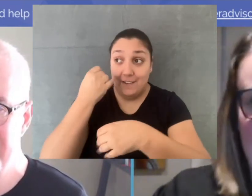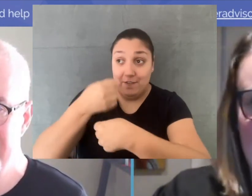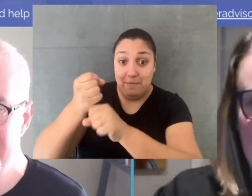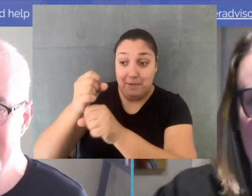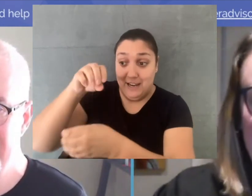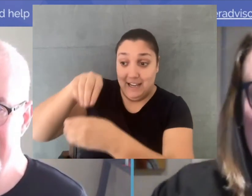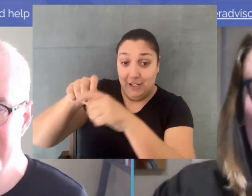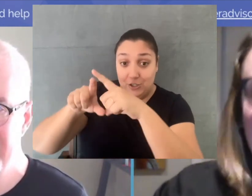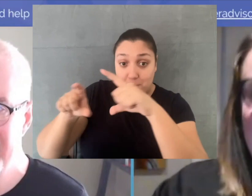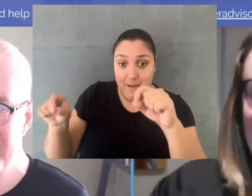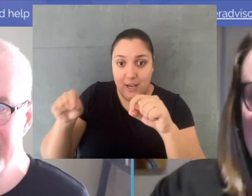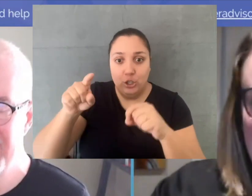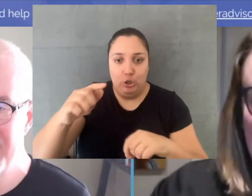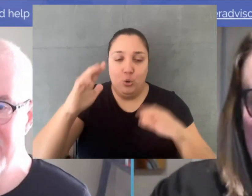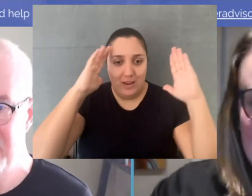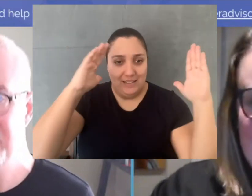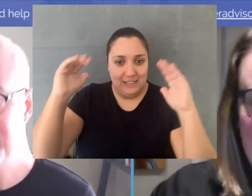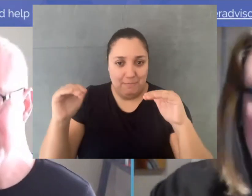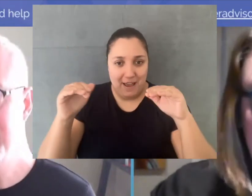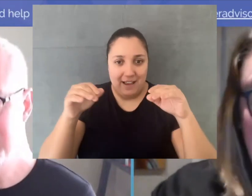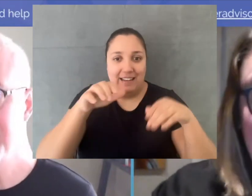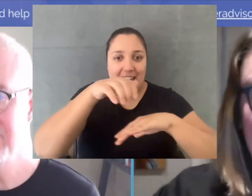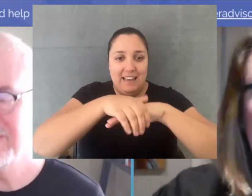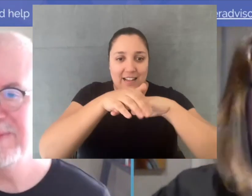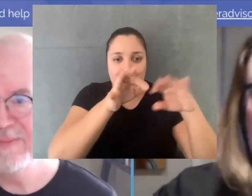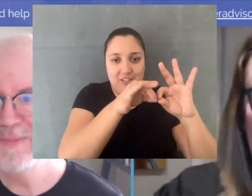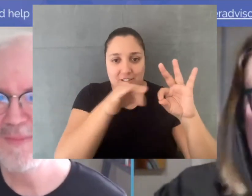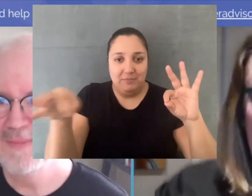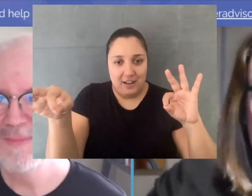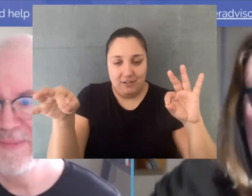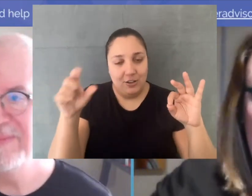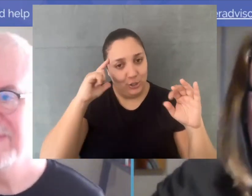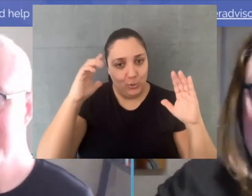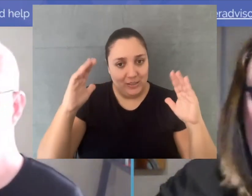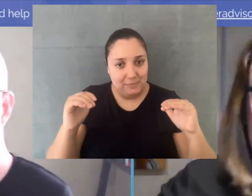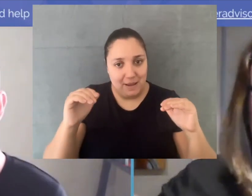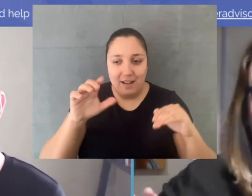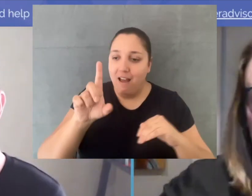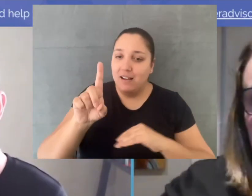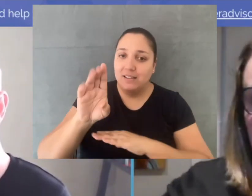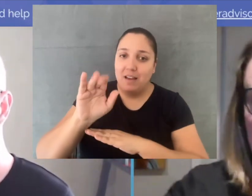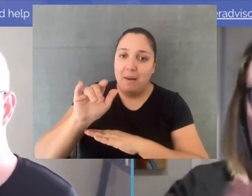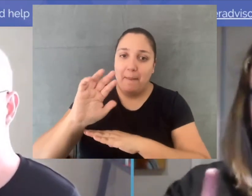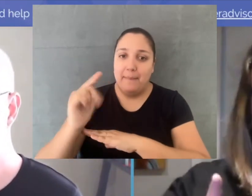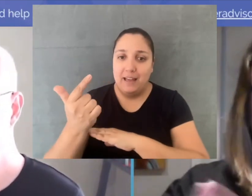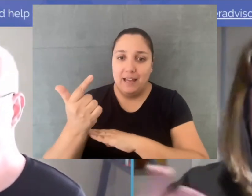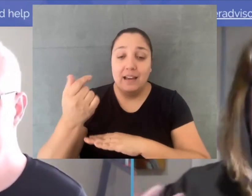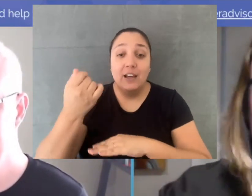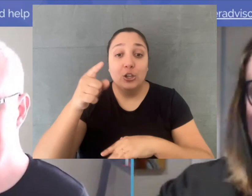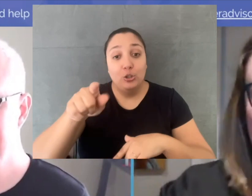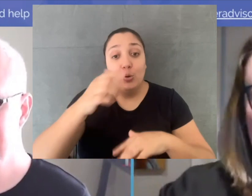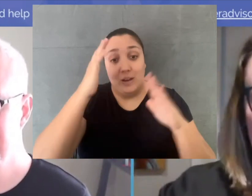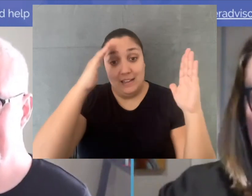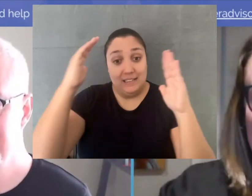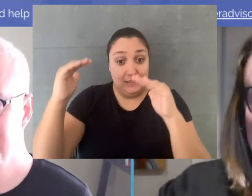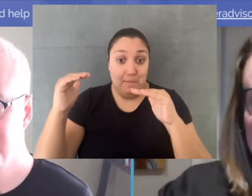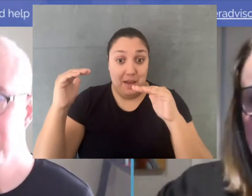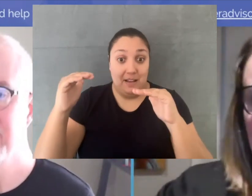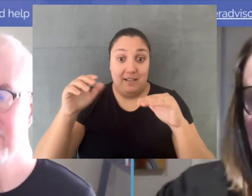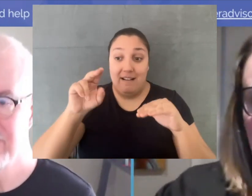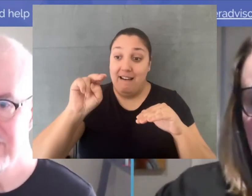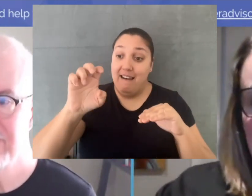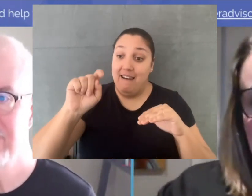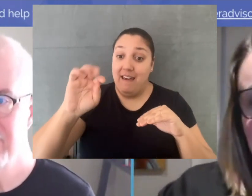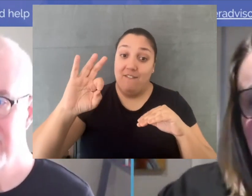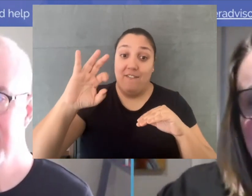made in Japan, you expect English subtitles or dubbing, right? Like you expect it, you pull it up on Netflix. You're not going to sit